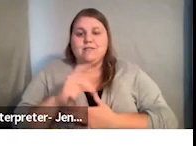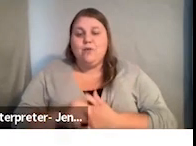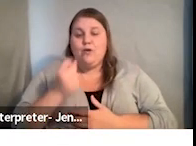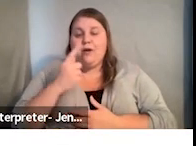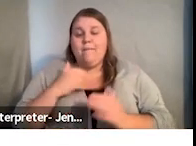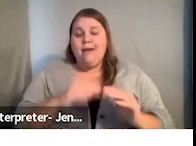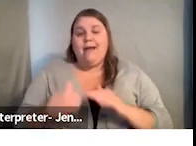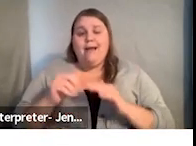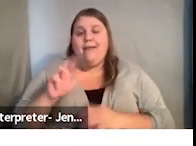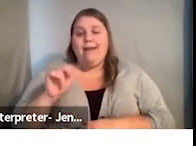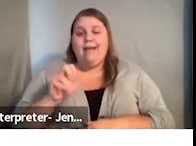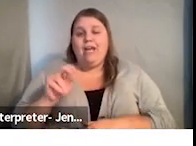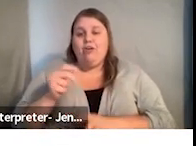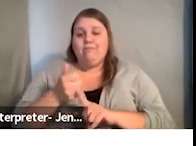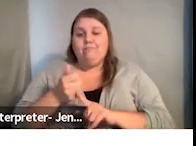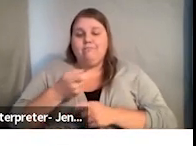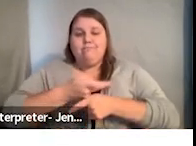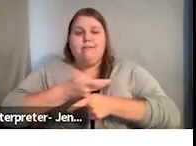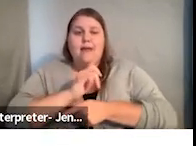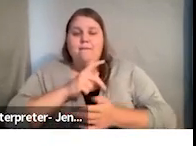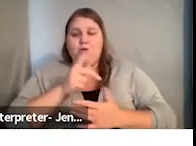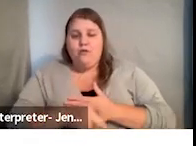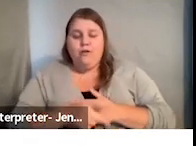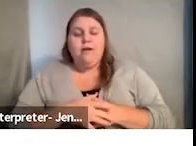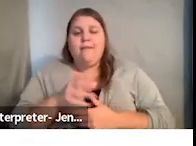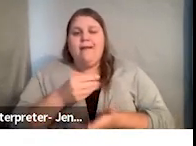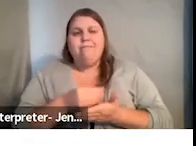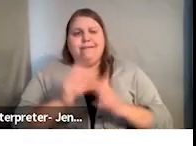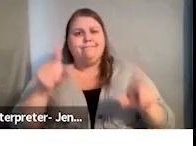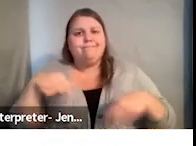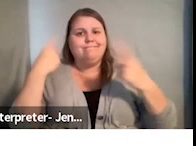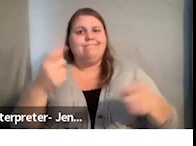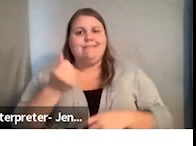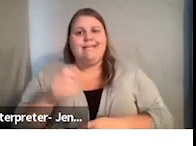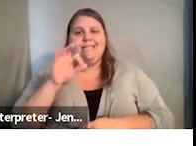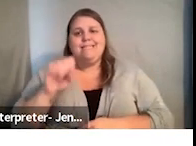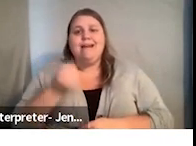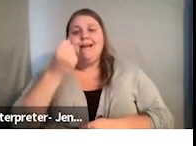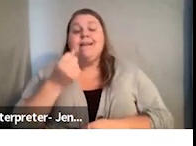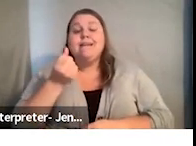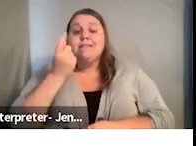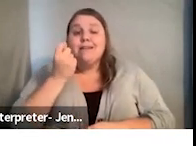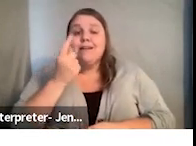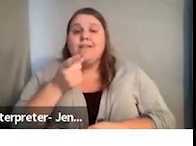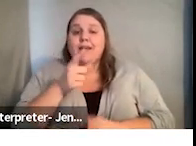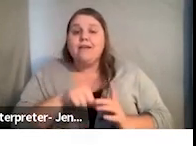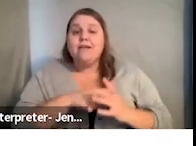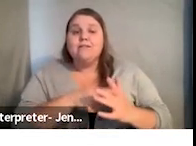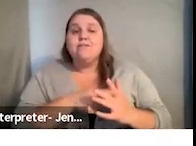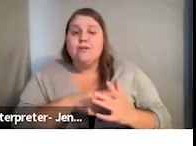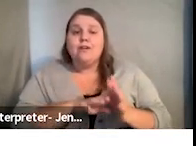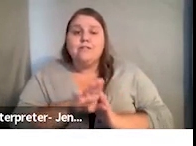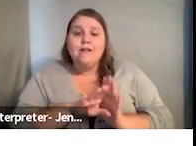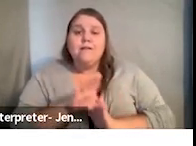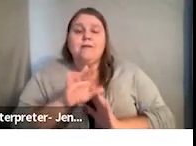Erin Lichtenauer oversees that program, and these funds have been around since the early 90s. They have resulted in the development of